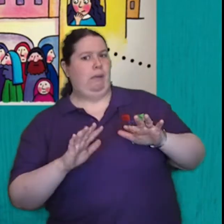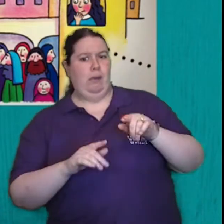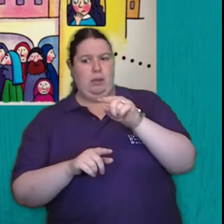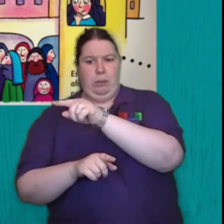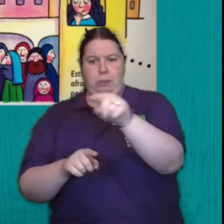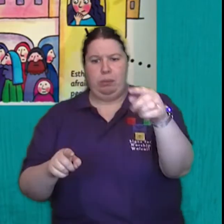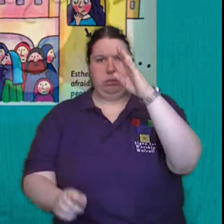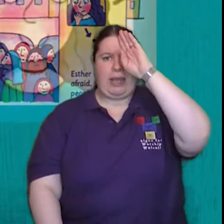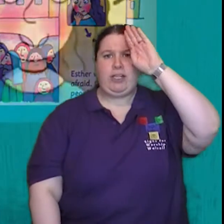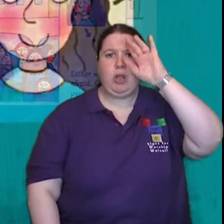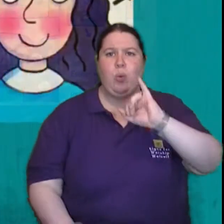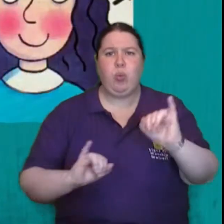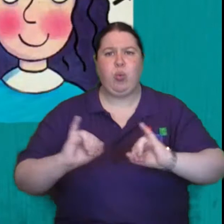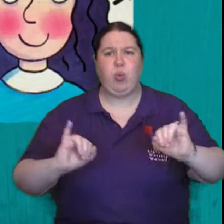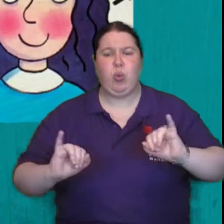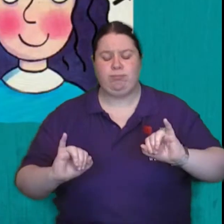were in danger.